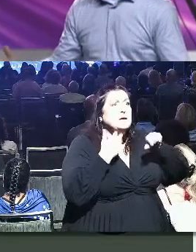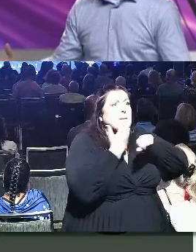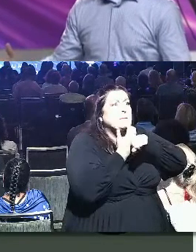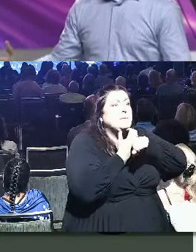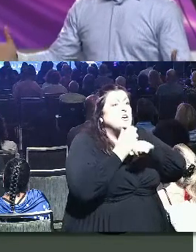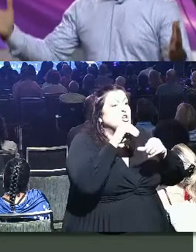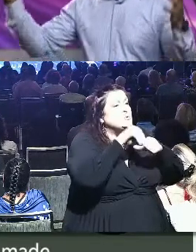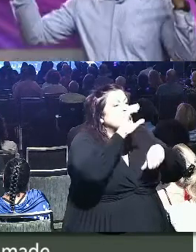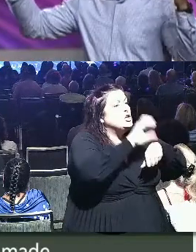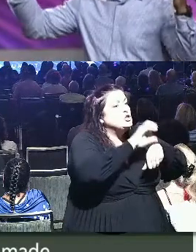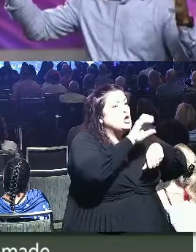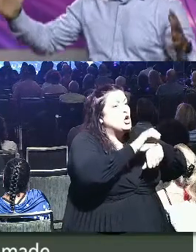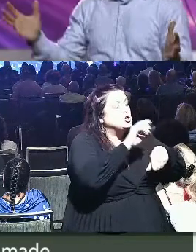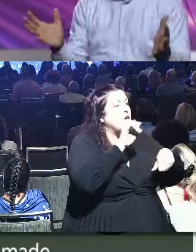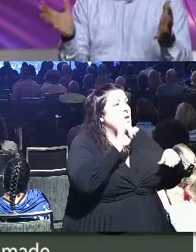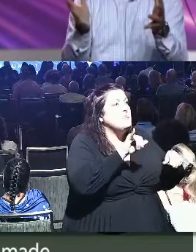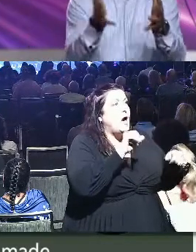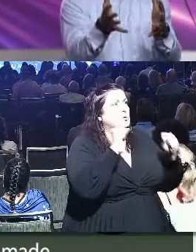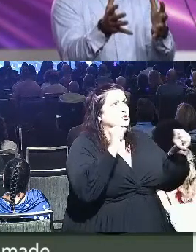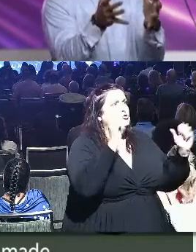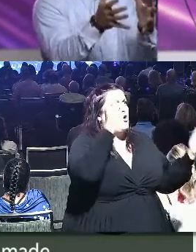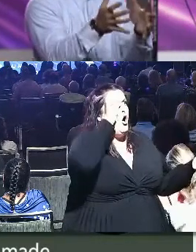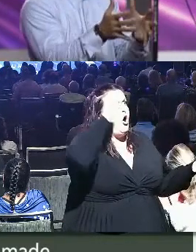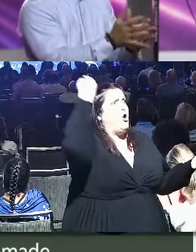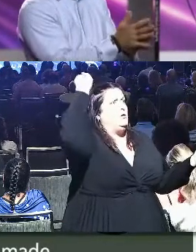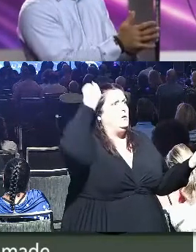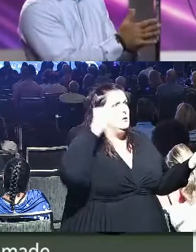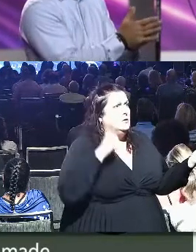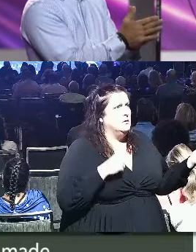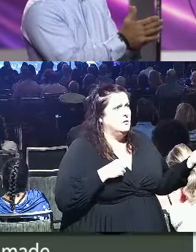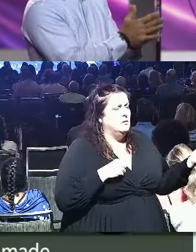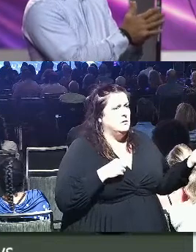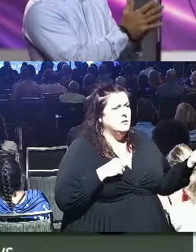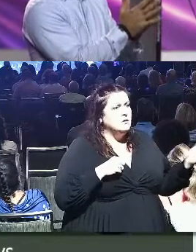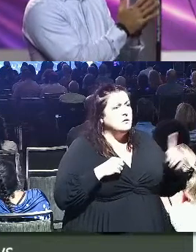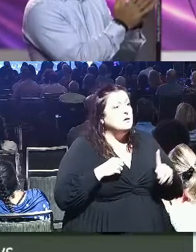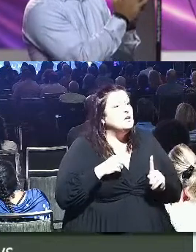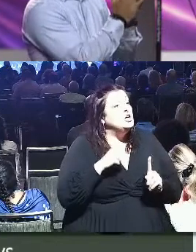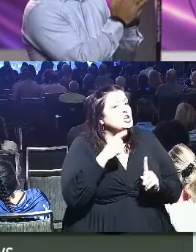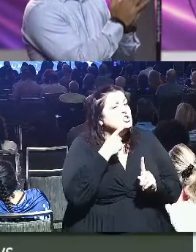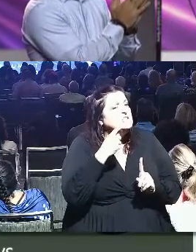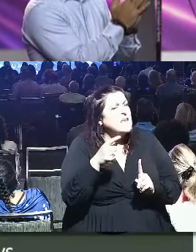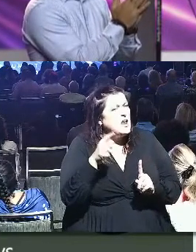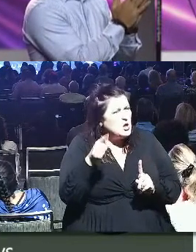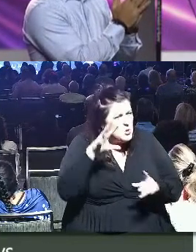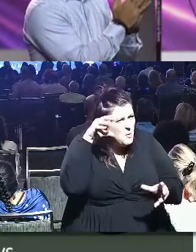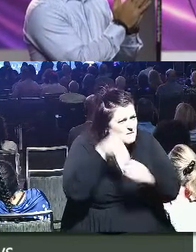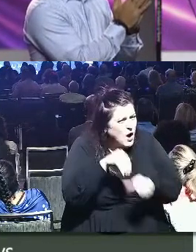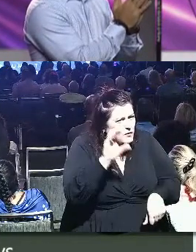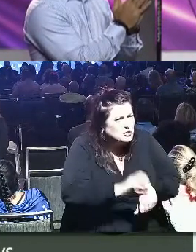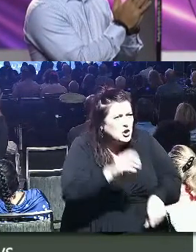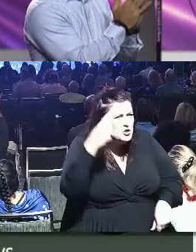sense. You just go to church on Sundays. What are you guys getting involved in? Anybody else have an experience like that?